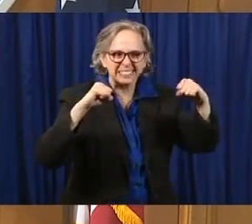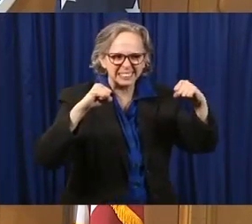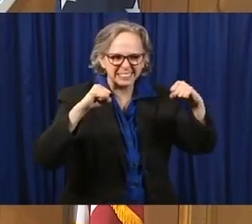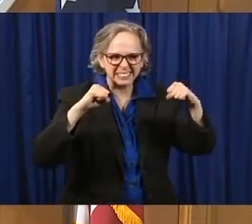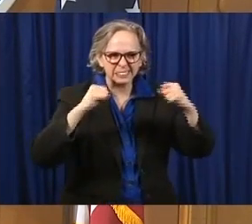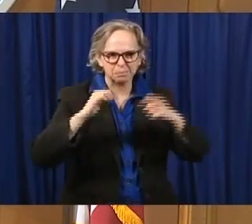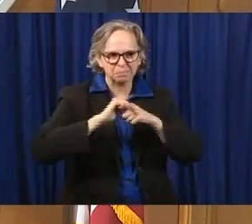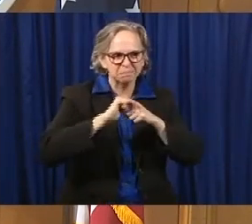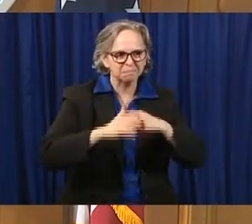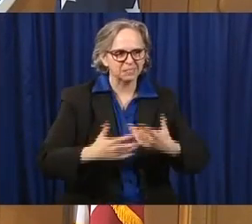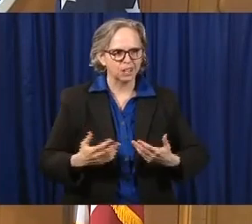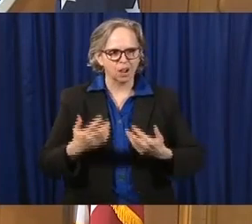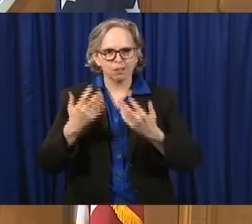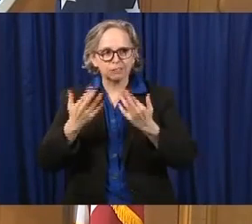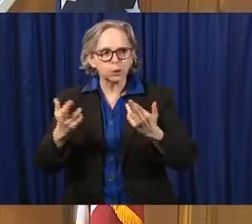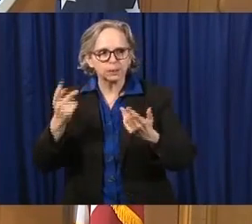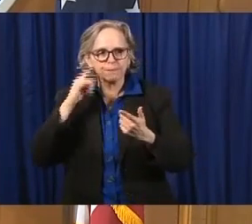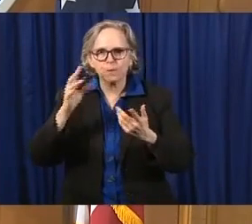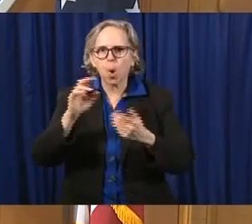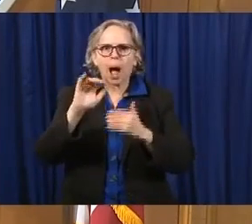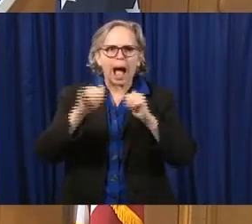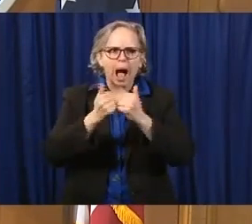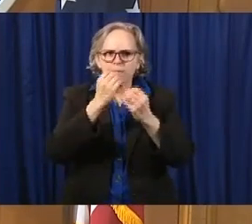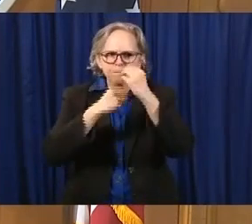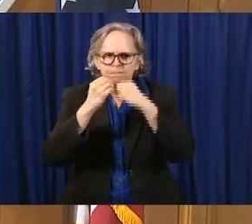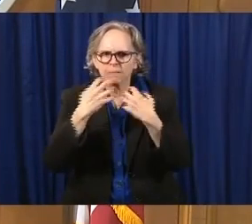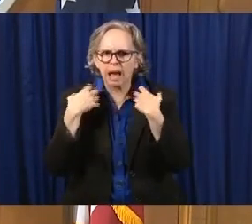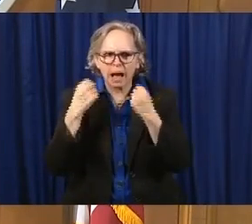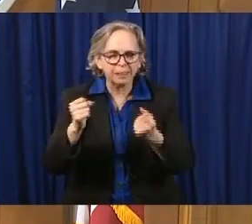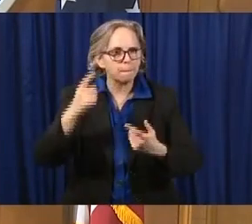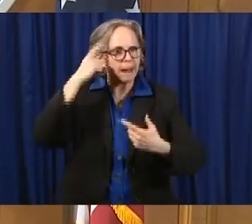and nutrition information for their athletes.